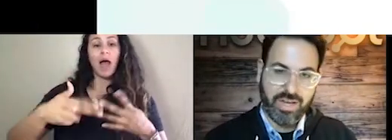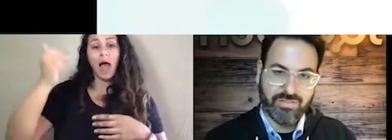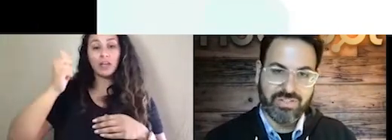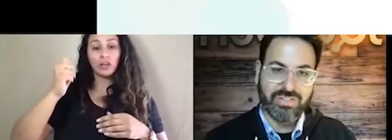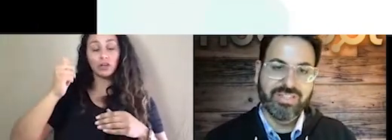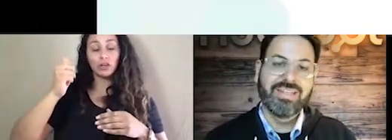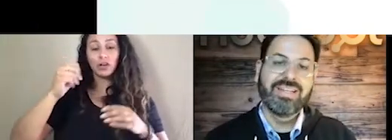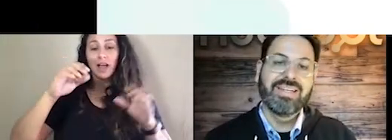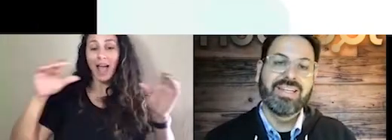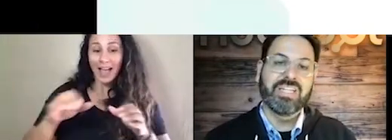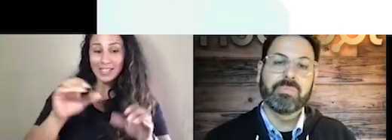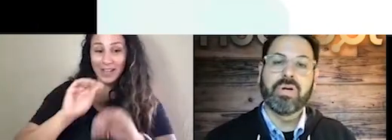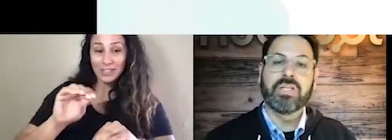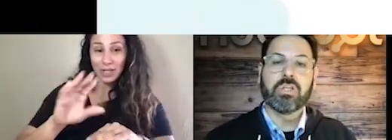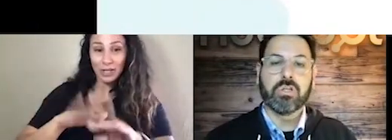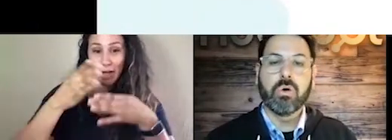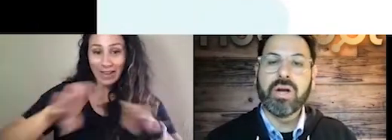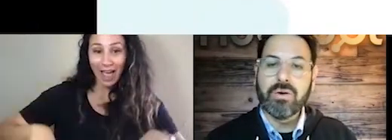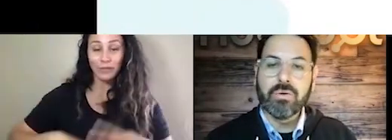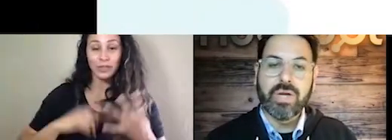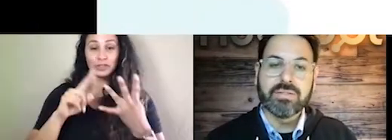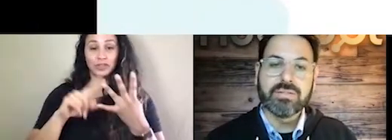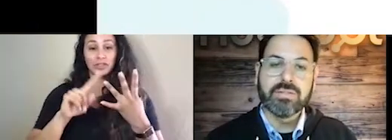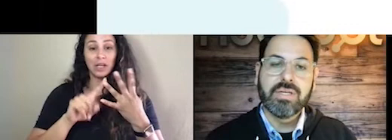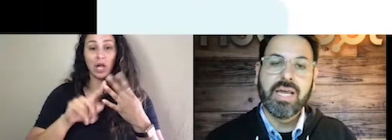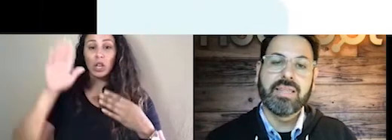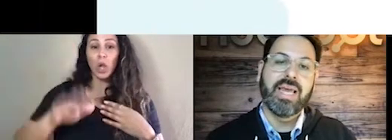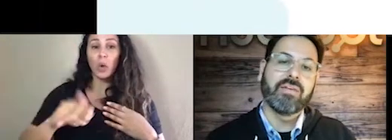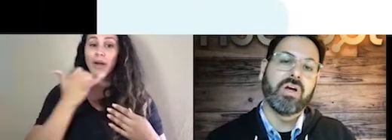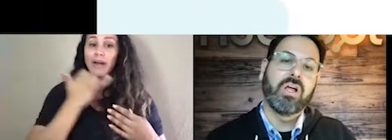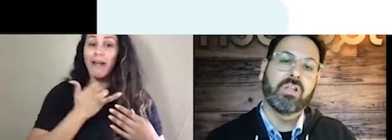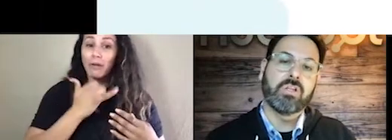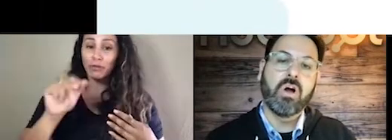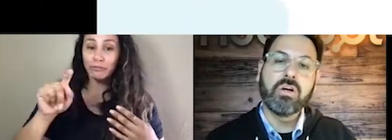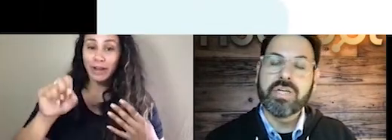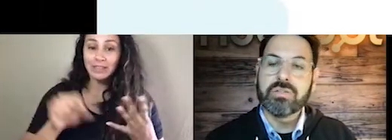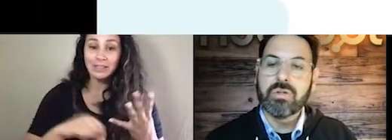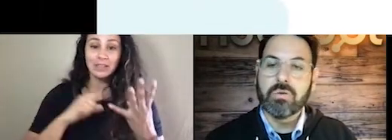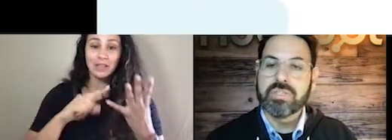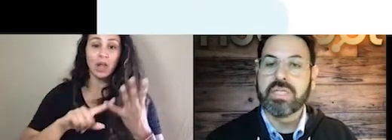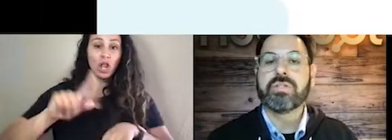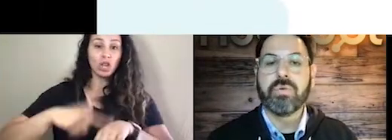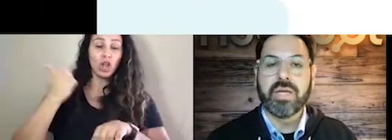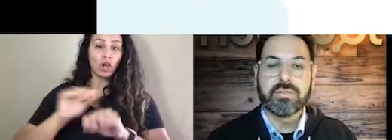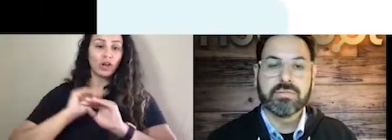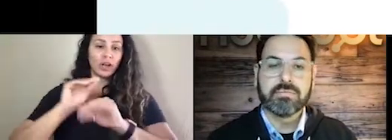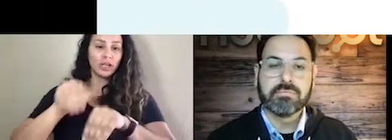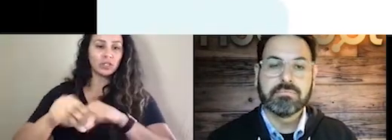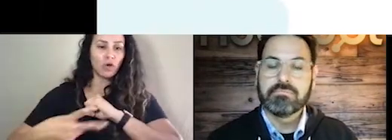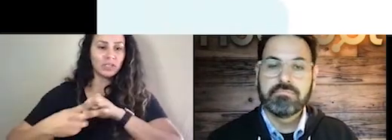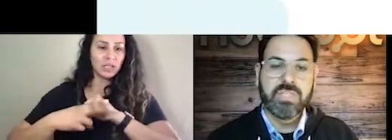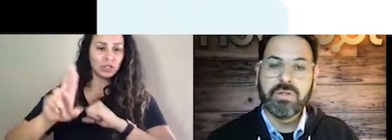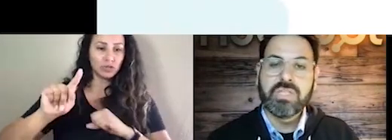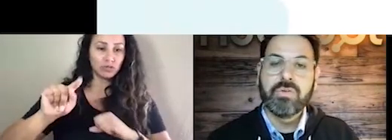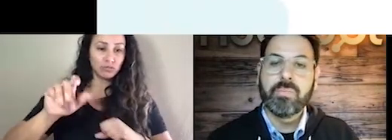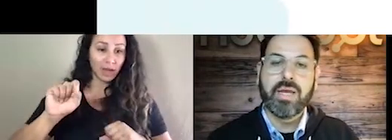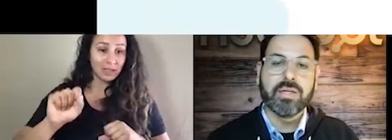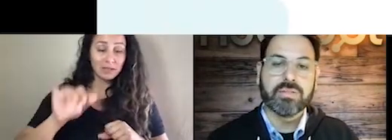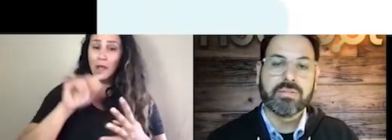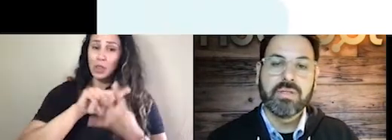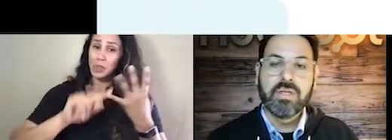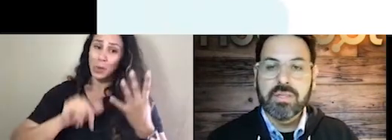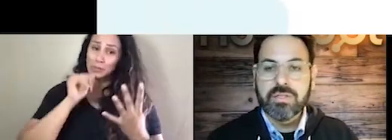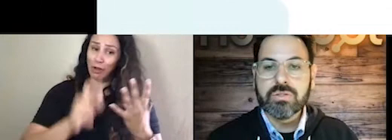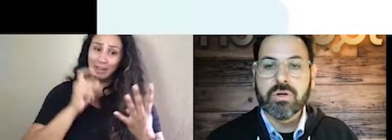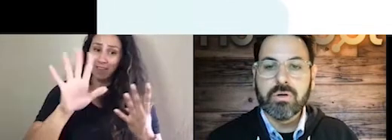on average. They experience lower error rates, and they have longer installer retention rates. These aren't given by